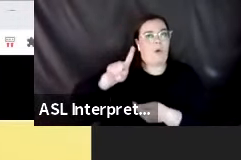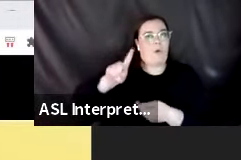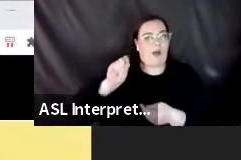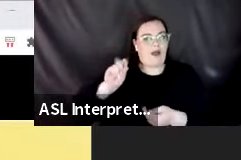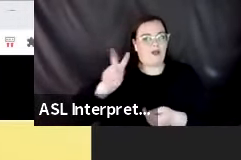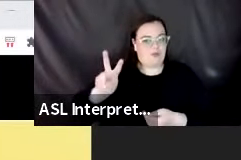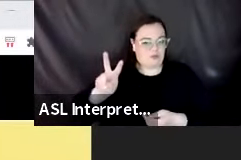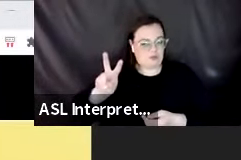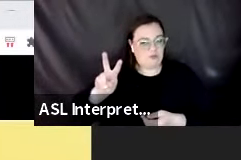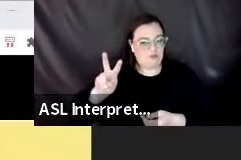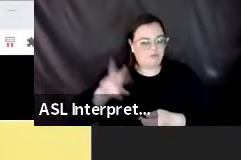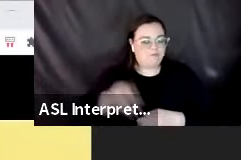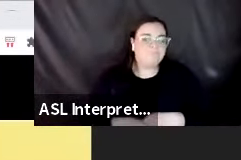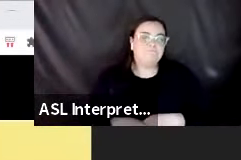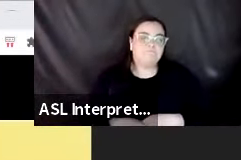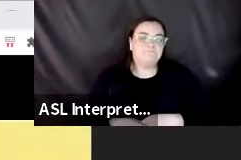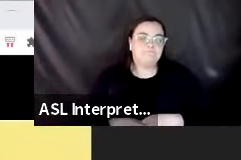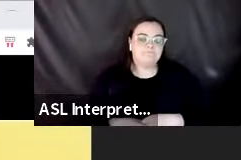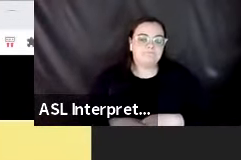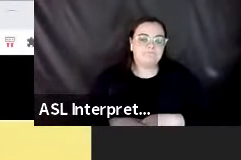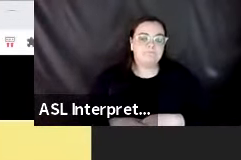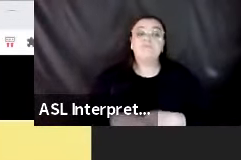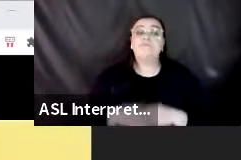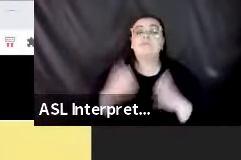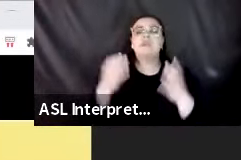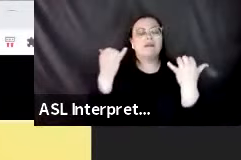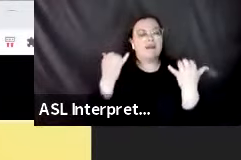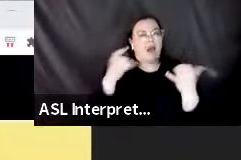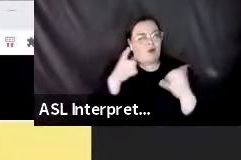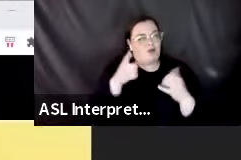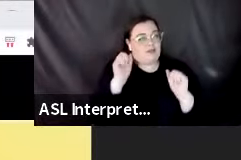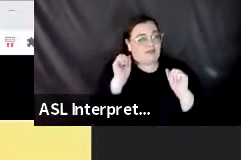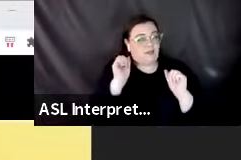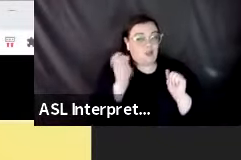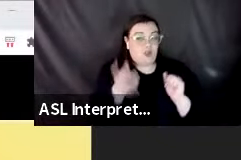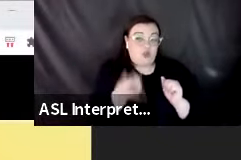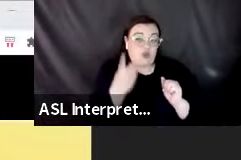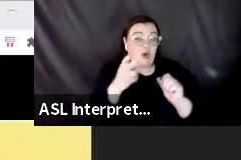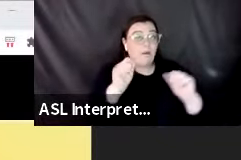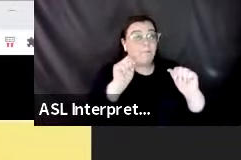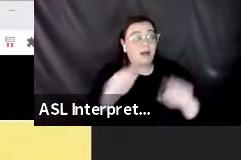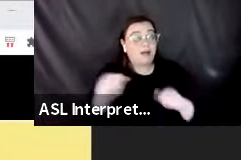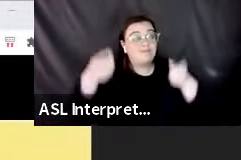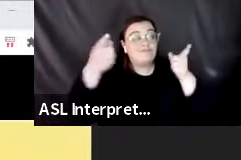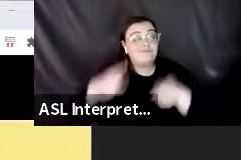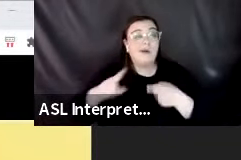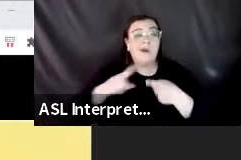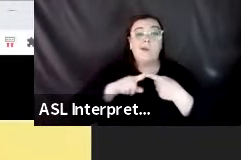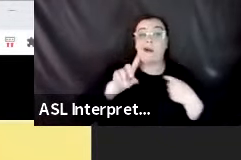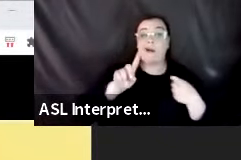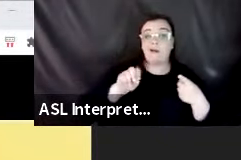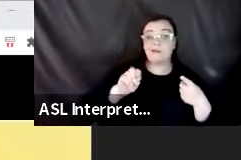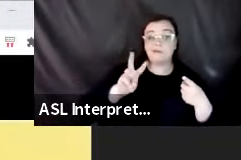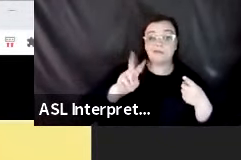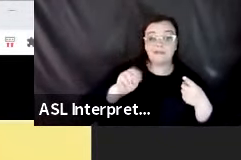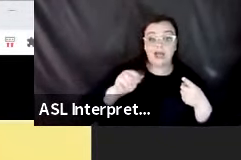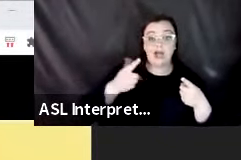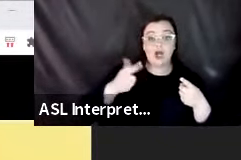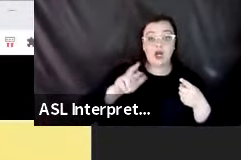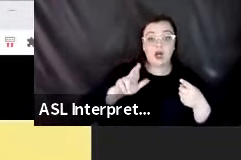Now, as a principal performer, there are two things that can happen. You could be downgraded or you could be